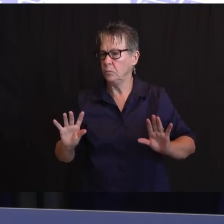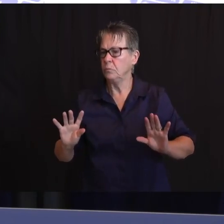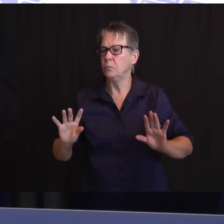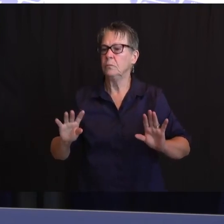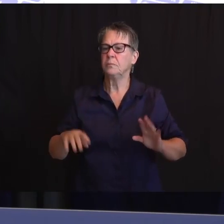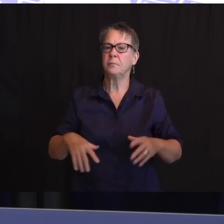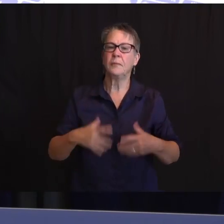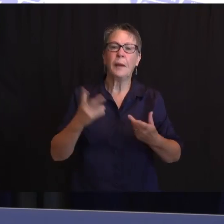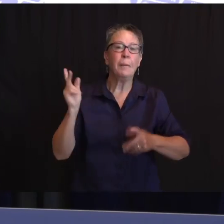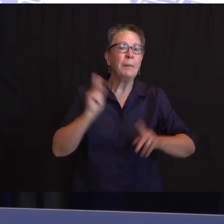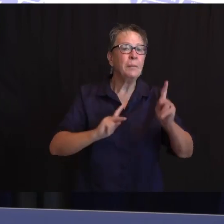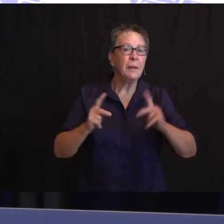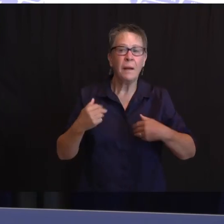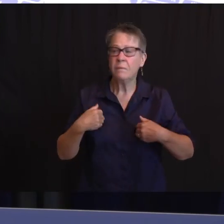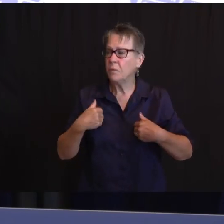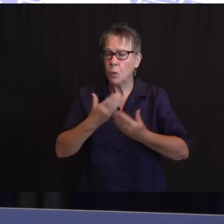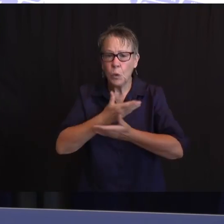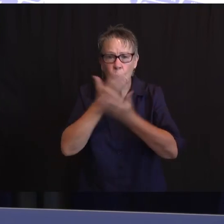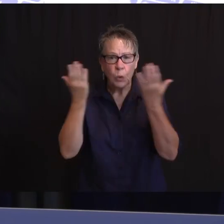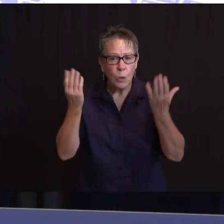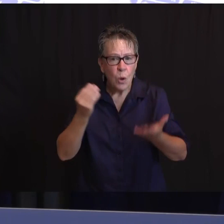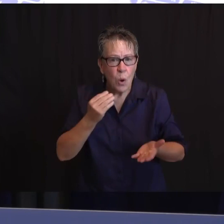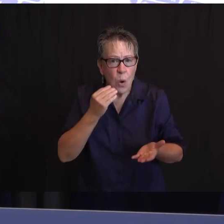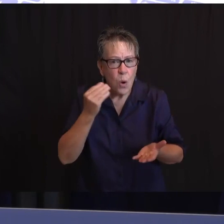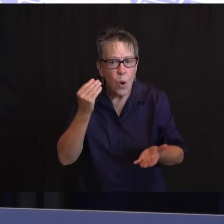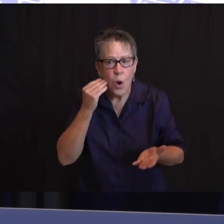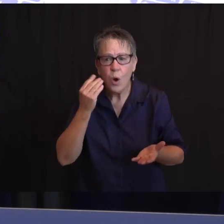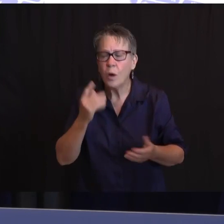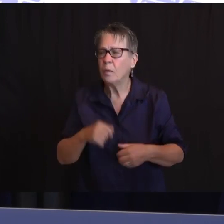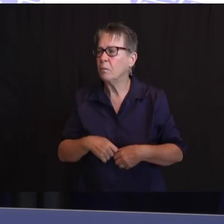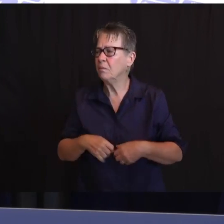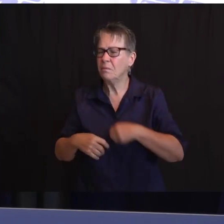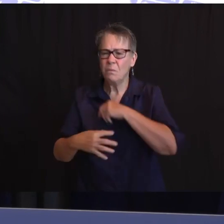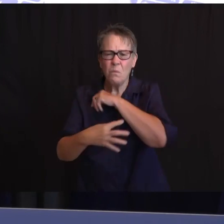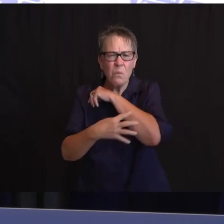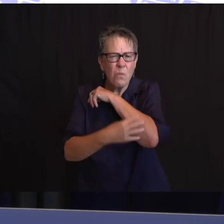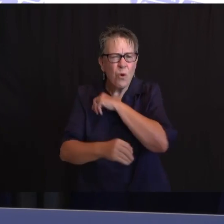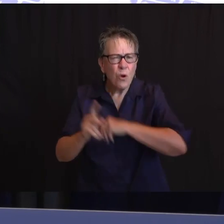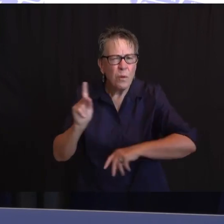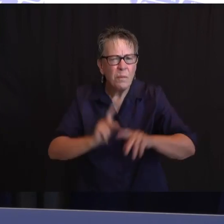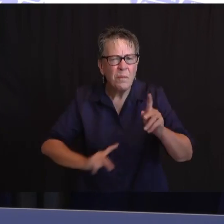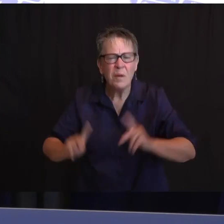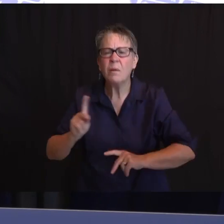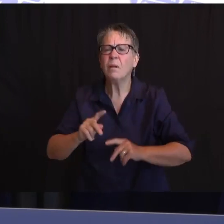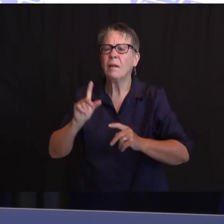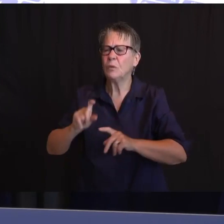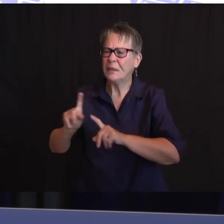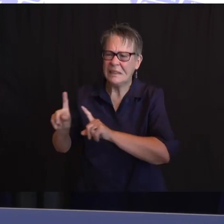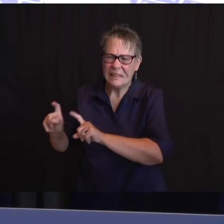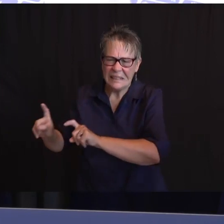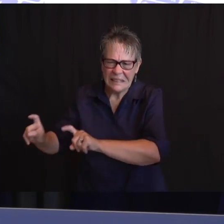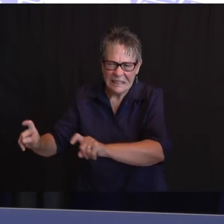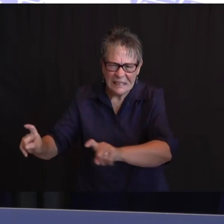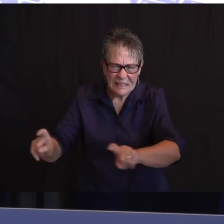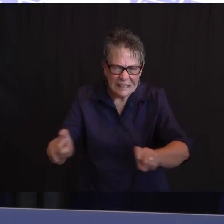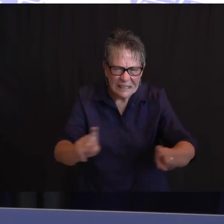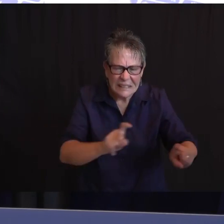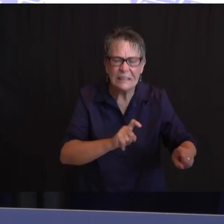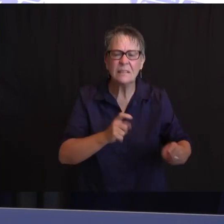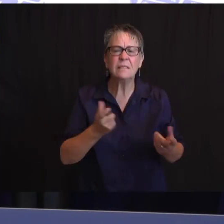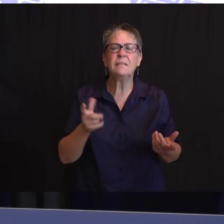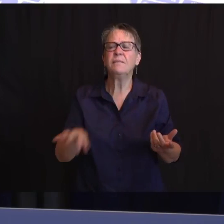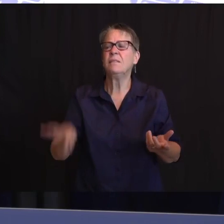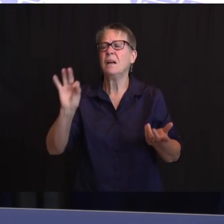rate of 9%. This includes nearly 5,000 seasonal workers. We are in the process of running a